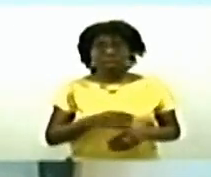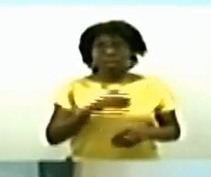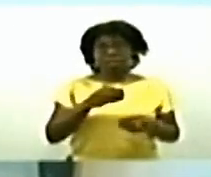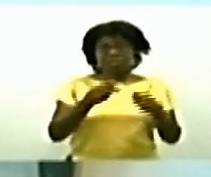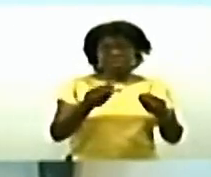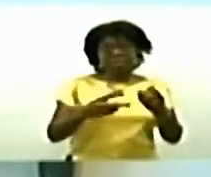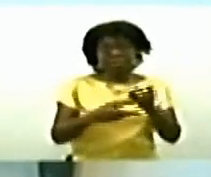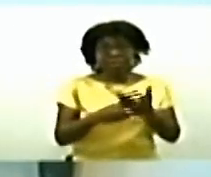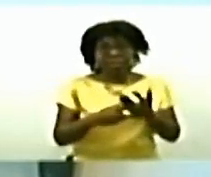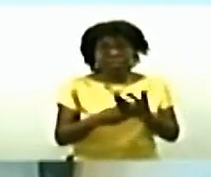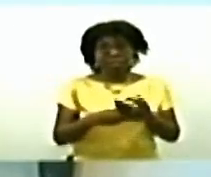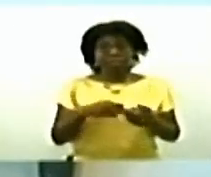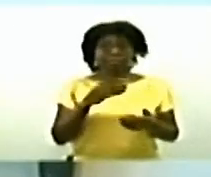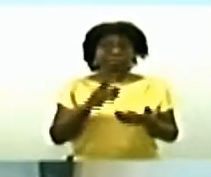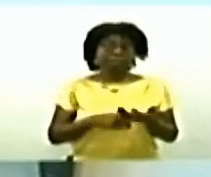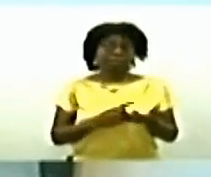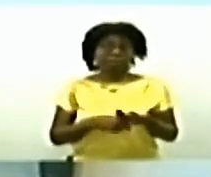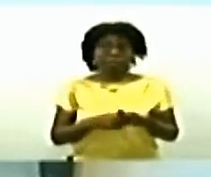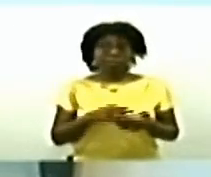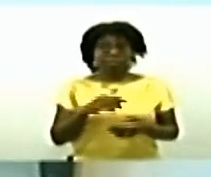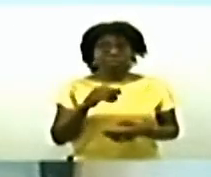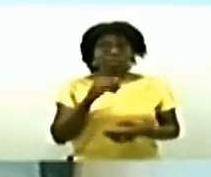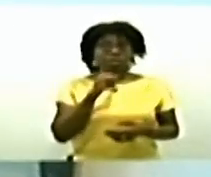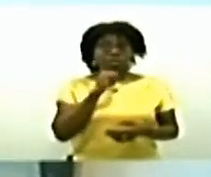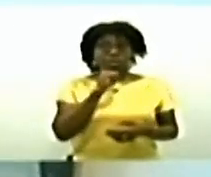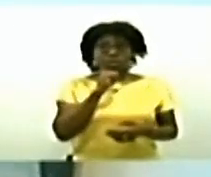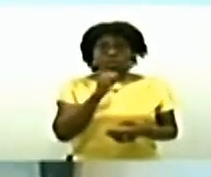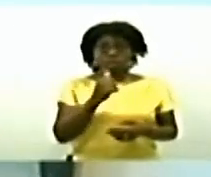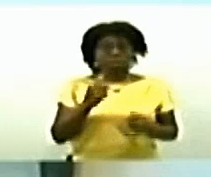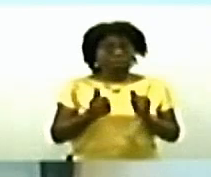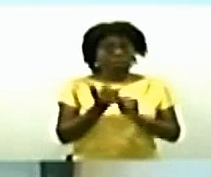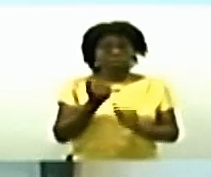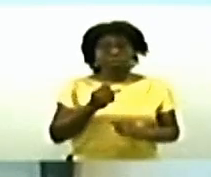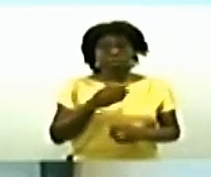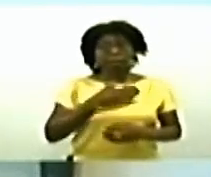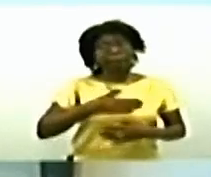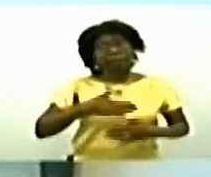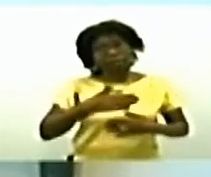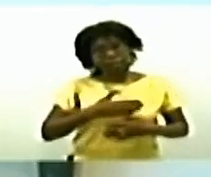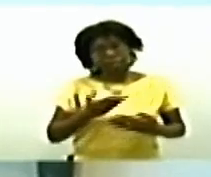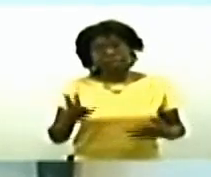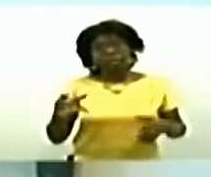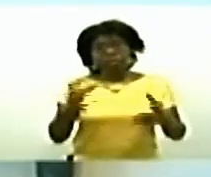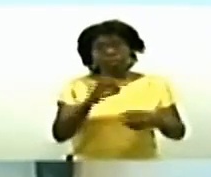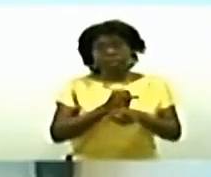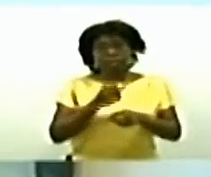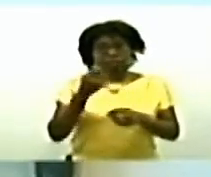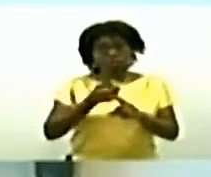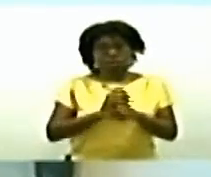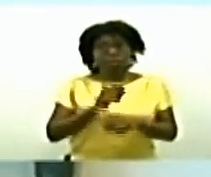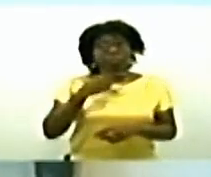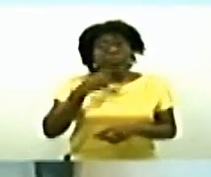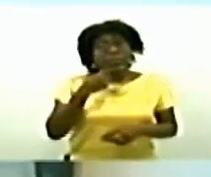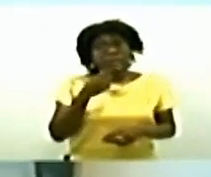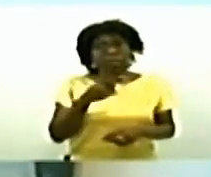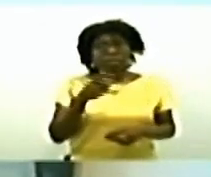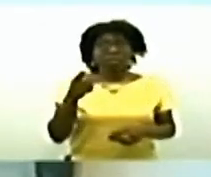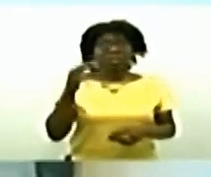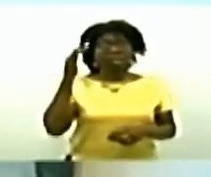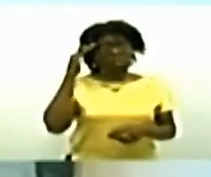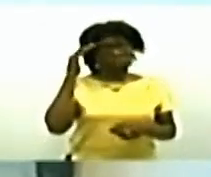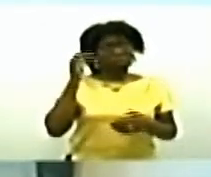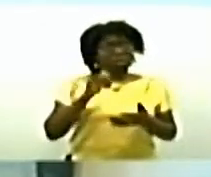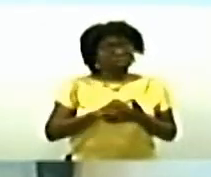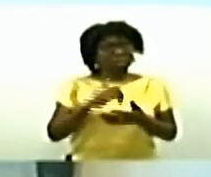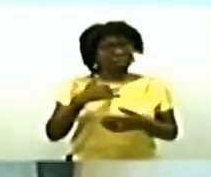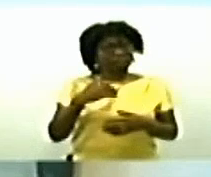most pleasant thing you get from the public. So I'm hoping, well, I know that there's a